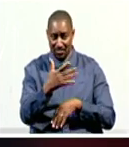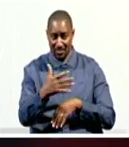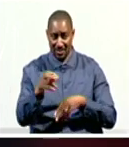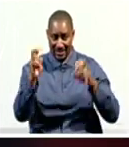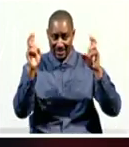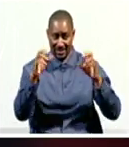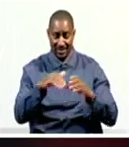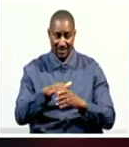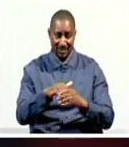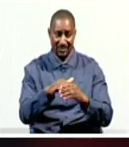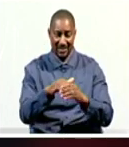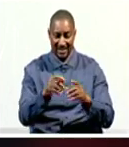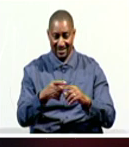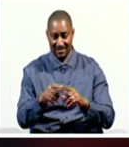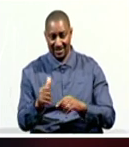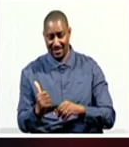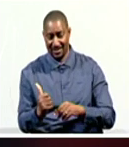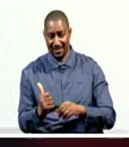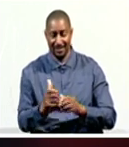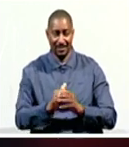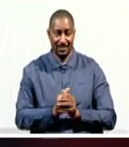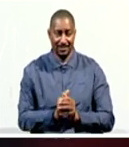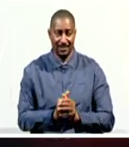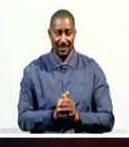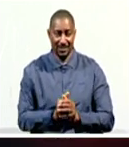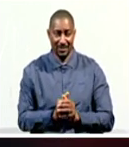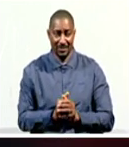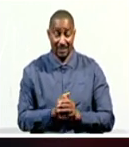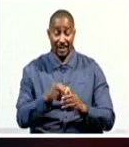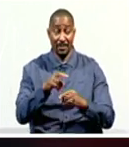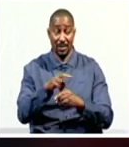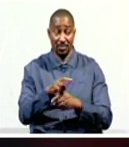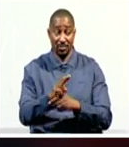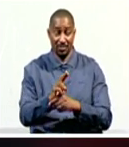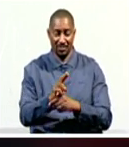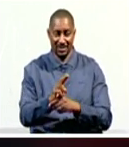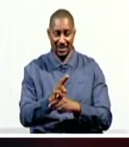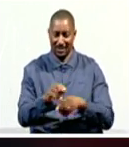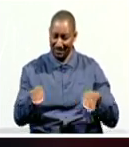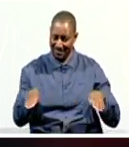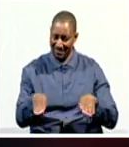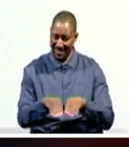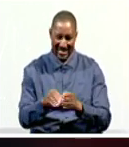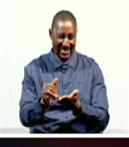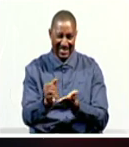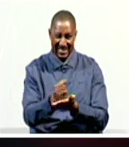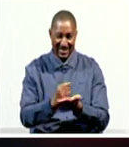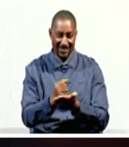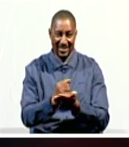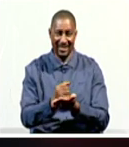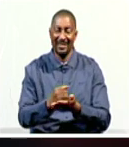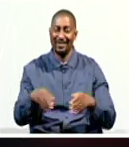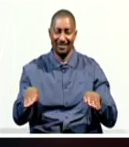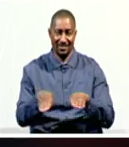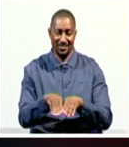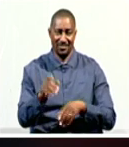transport, etc., etc. But in Harambee Prosperity 2, it was very clear what it is that we want to do with transport. What